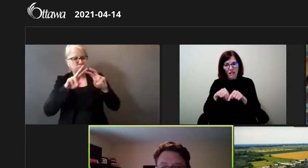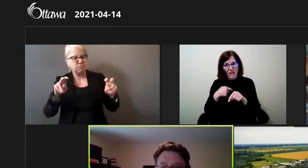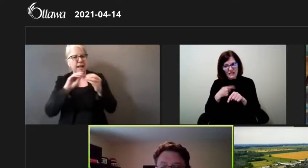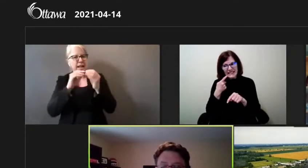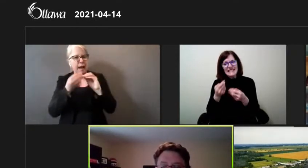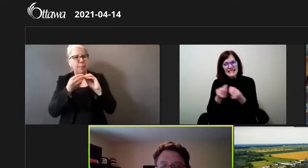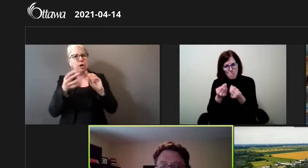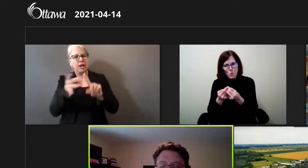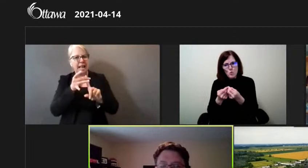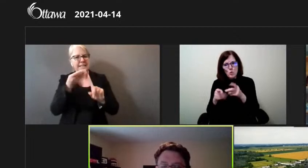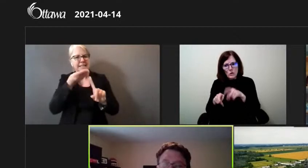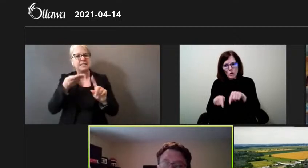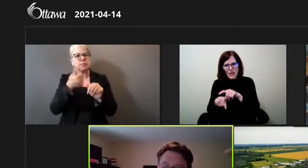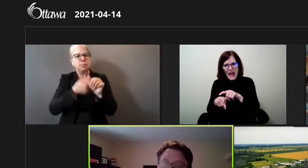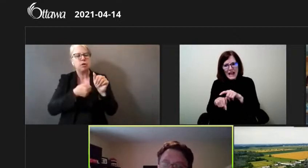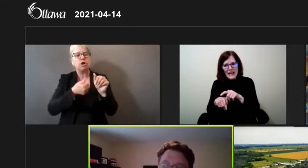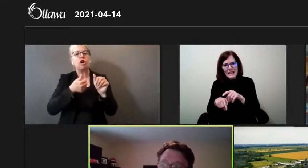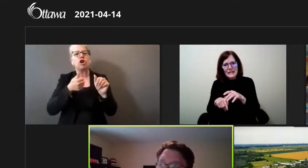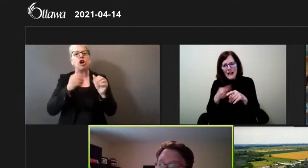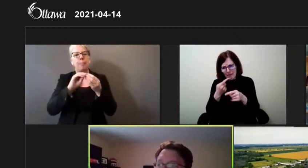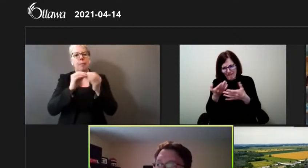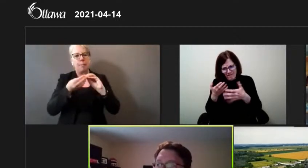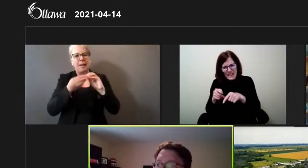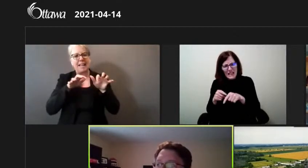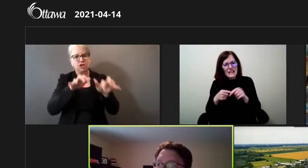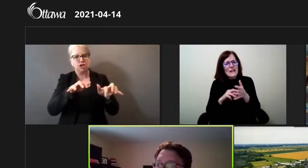population and rank